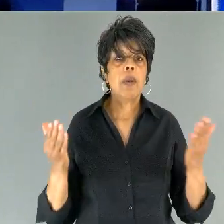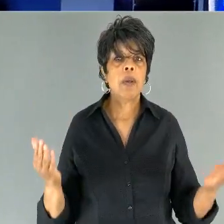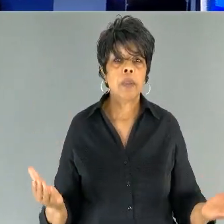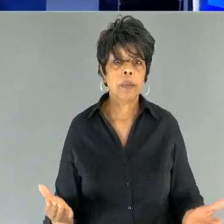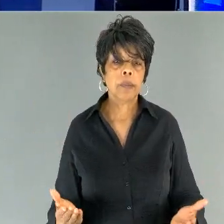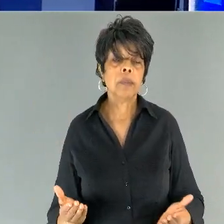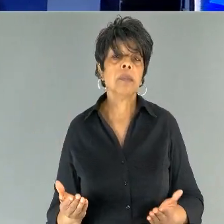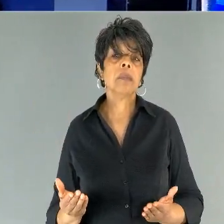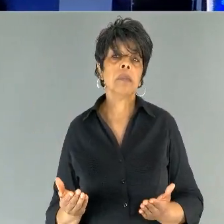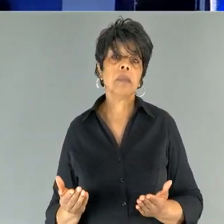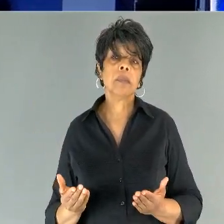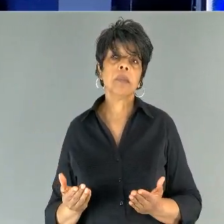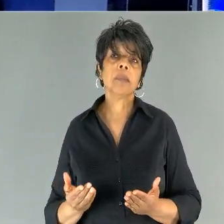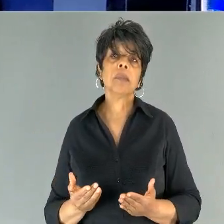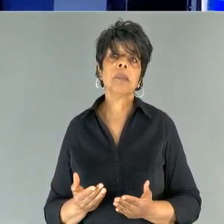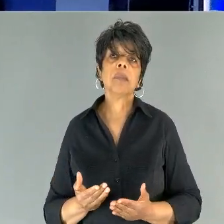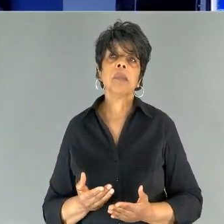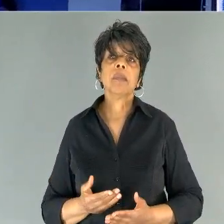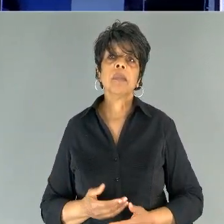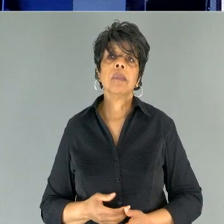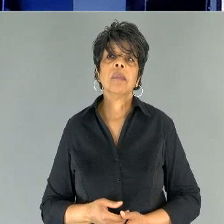that